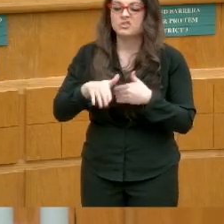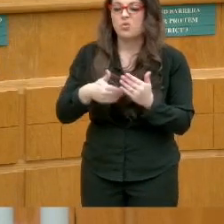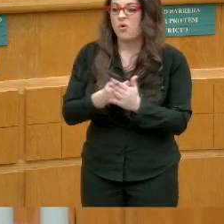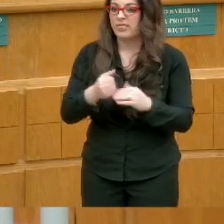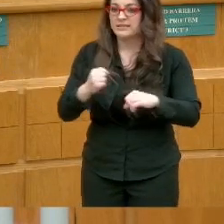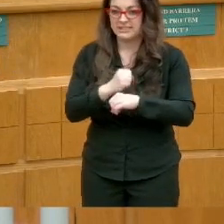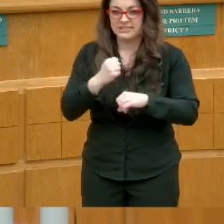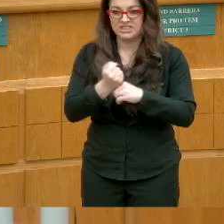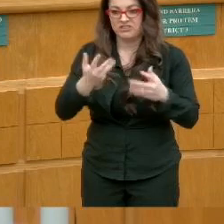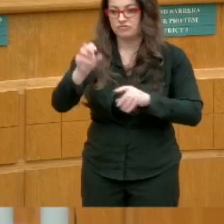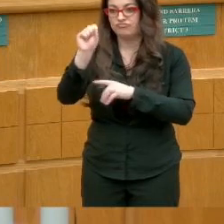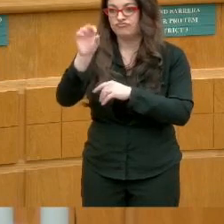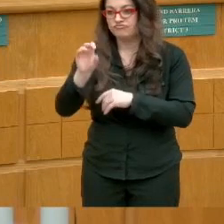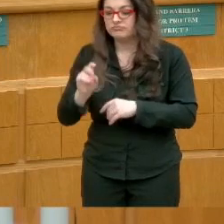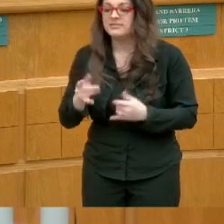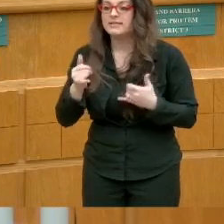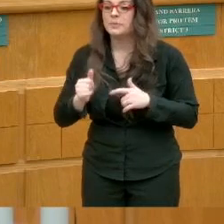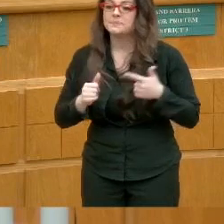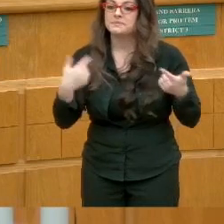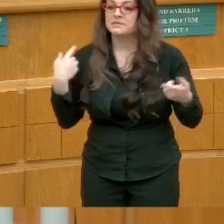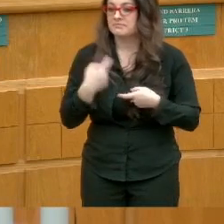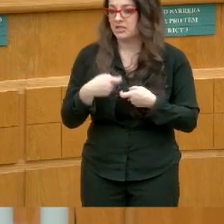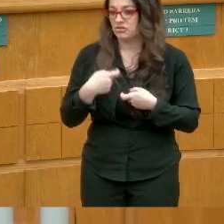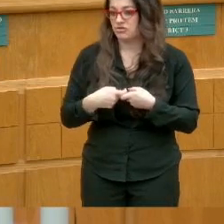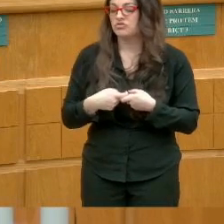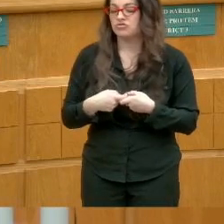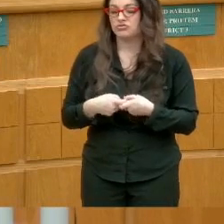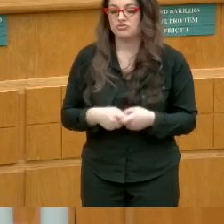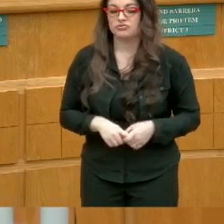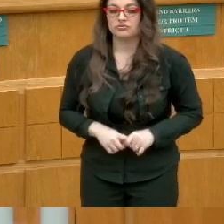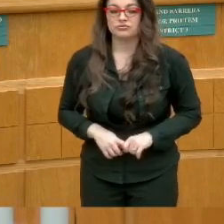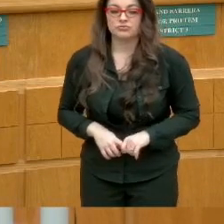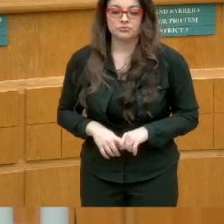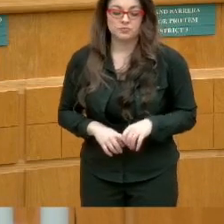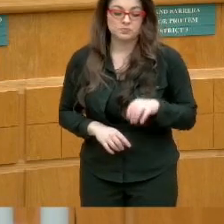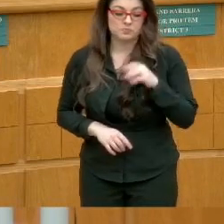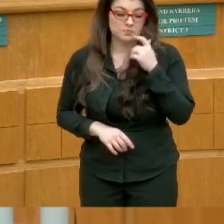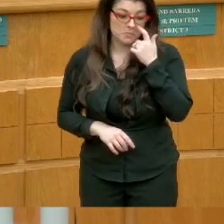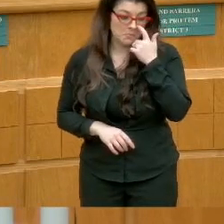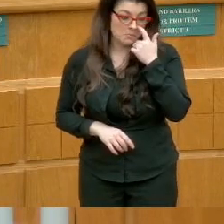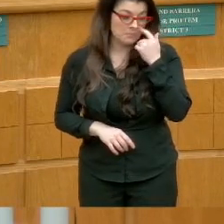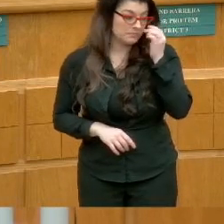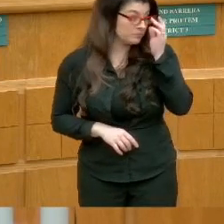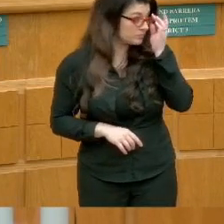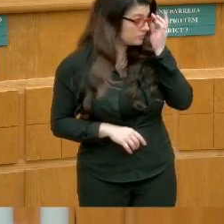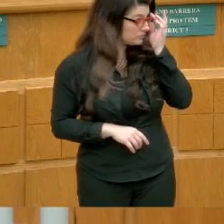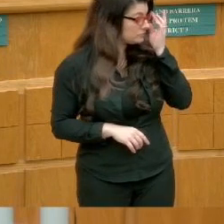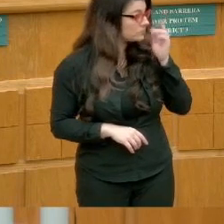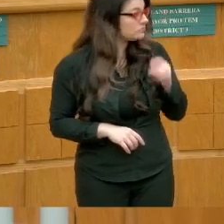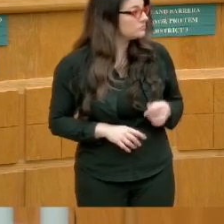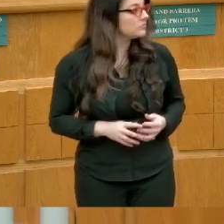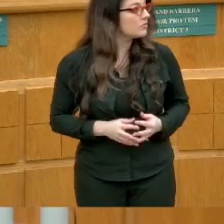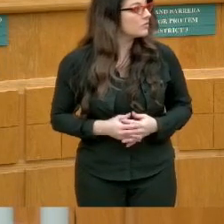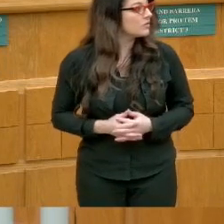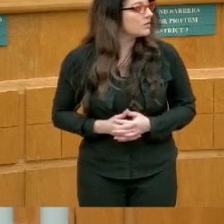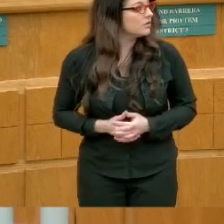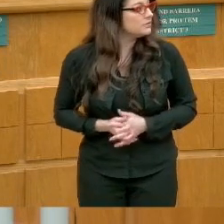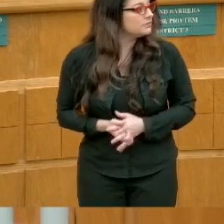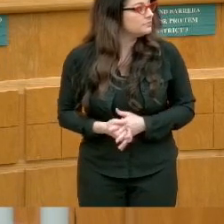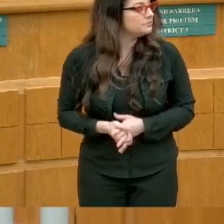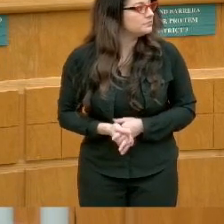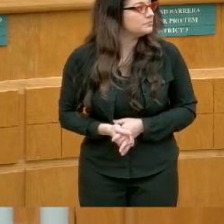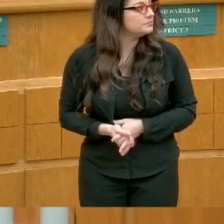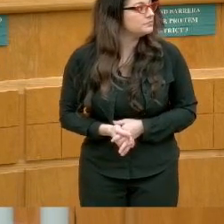and then we'll continue on. En las últimas 24 horas se han reportado 3 nuevos casos por el